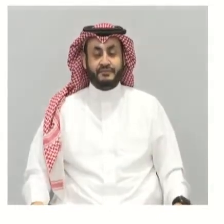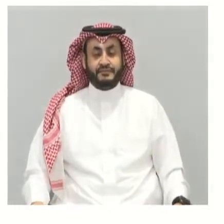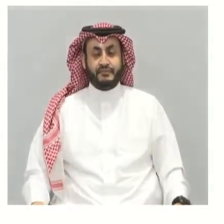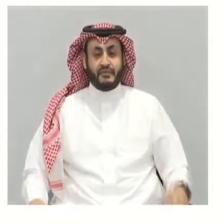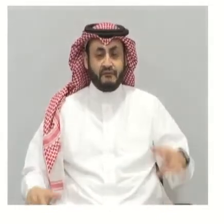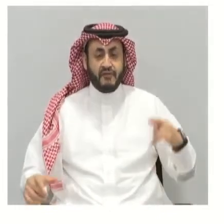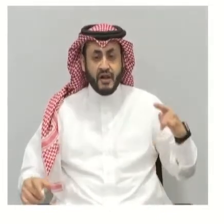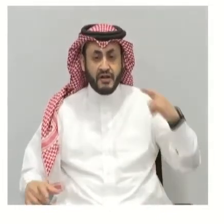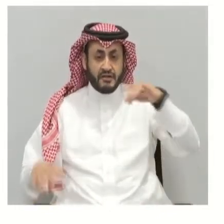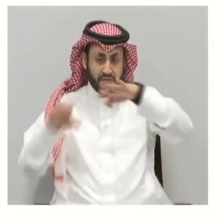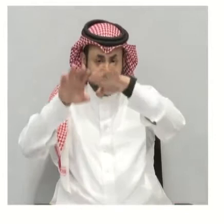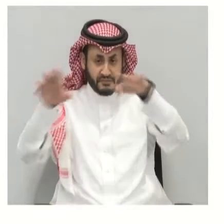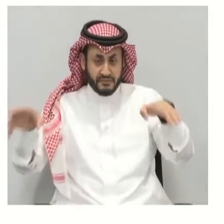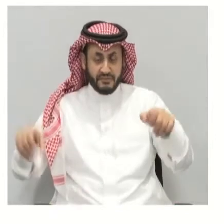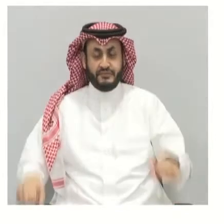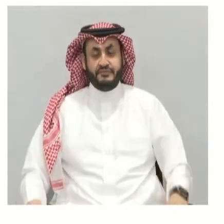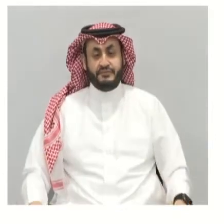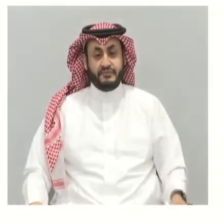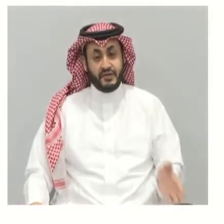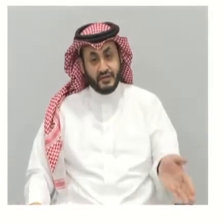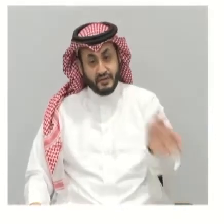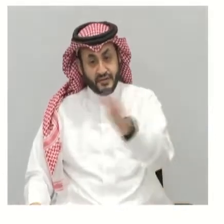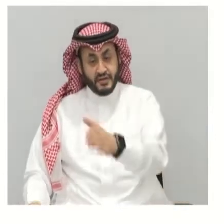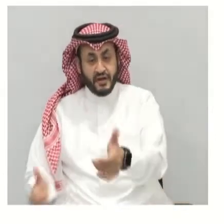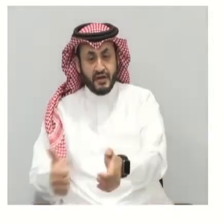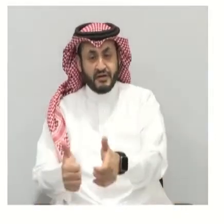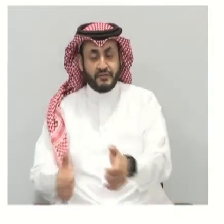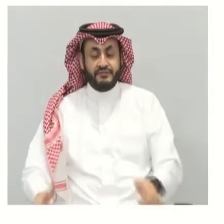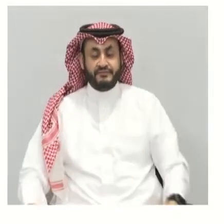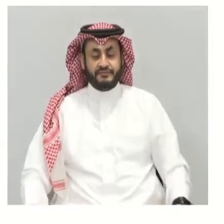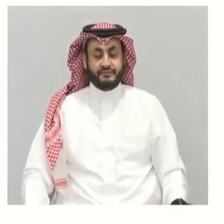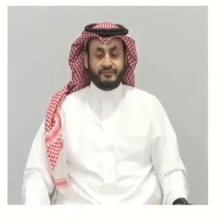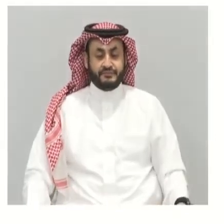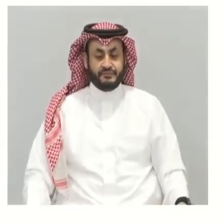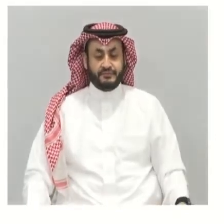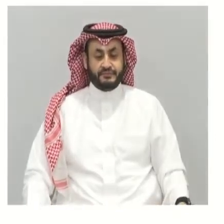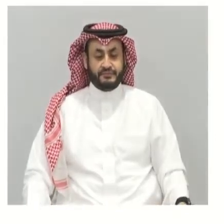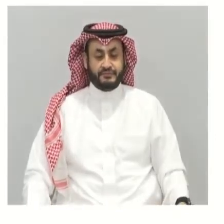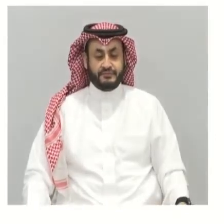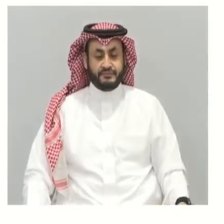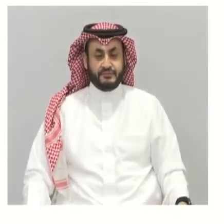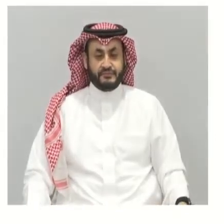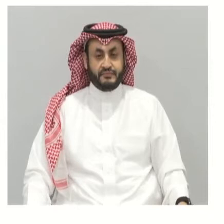StarCraft. Next to these players in the panel, to the panel of